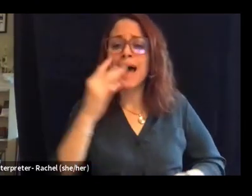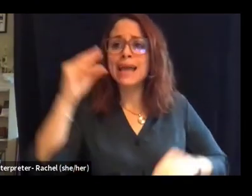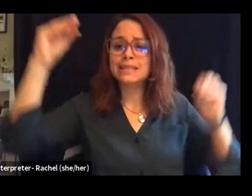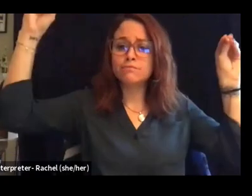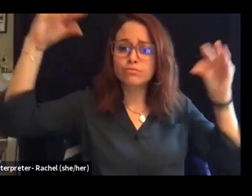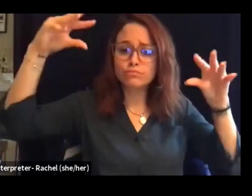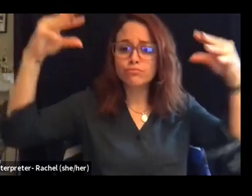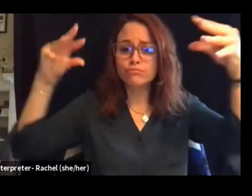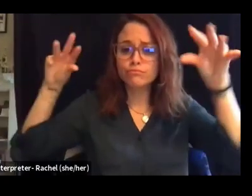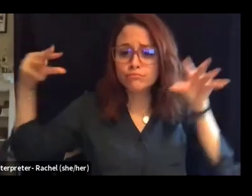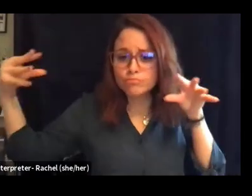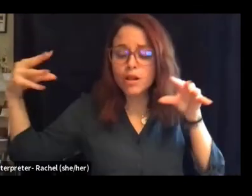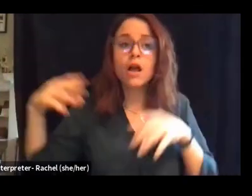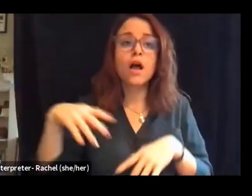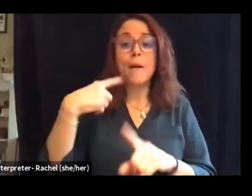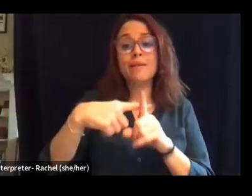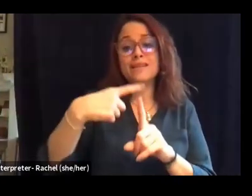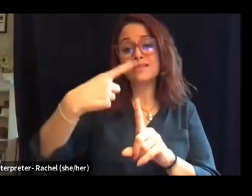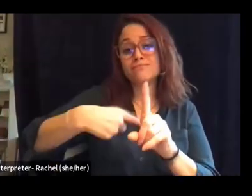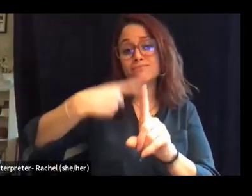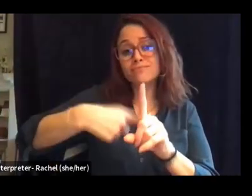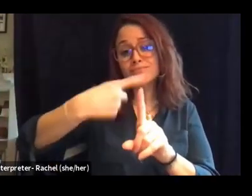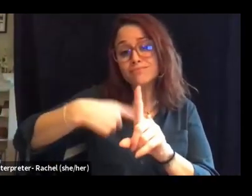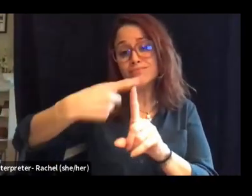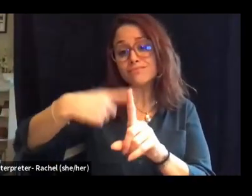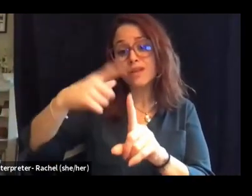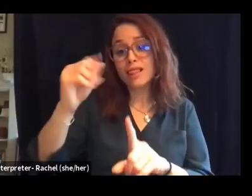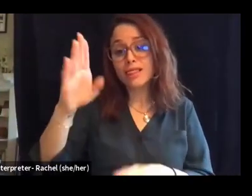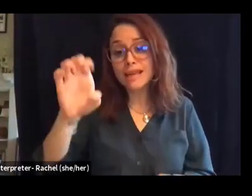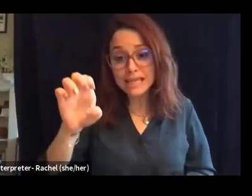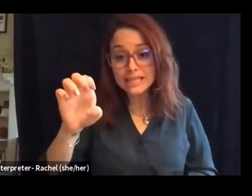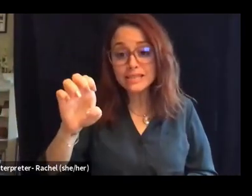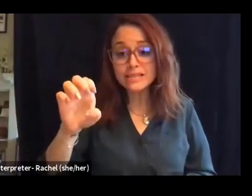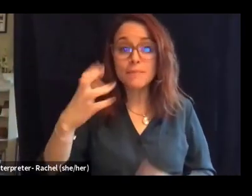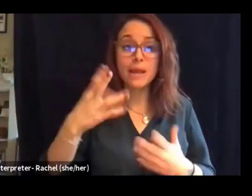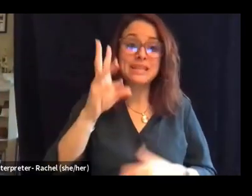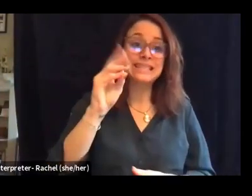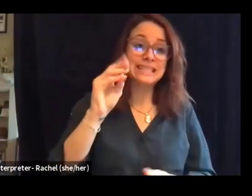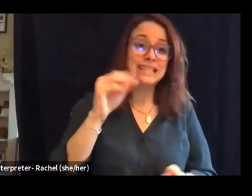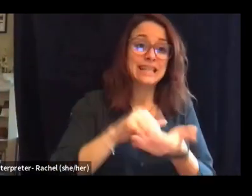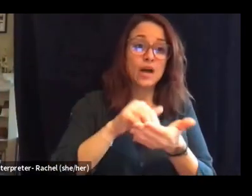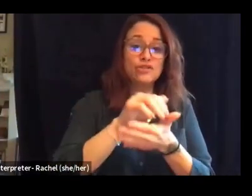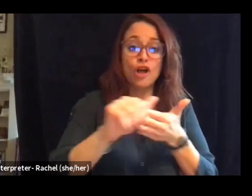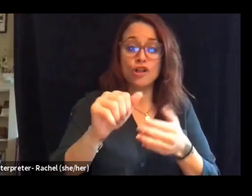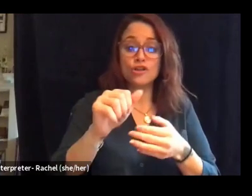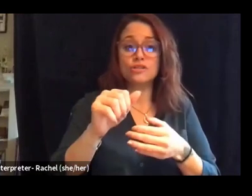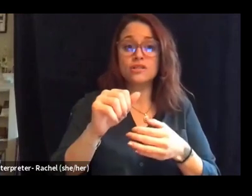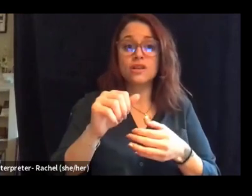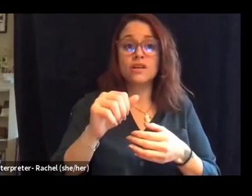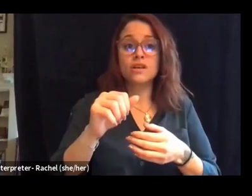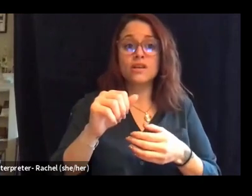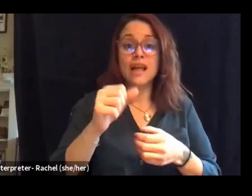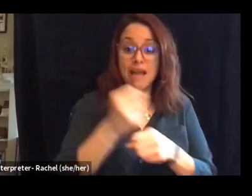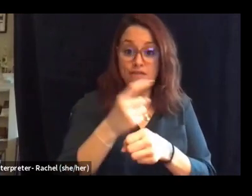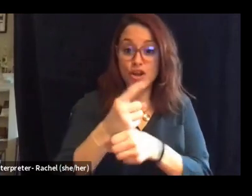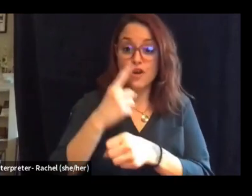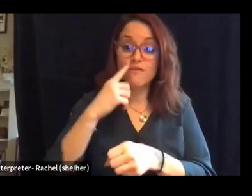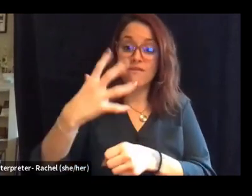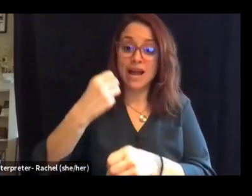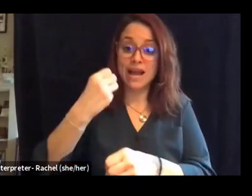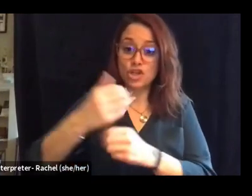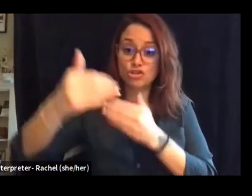for a lease that may cost, $60,000 a year for 5 years. So, which puts me in the range of a